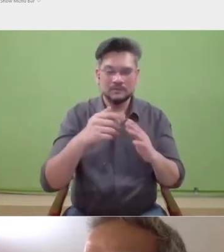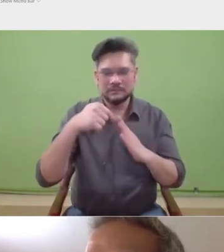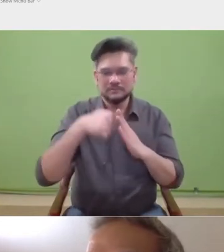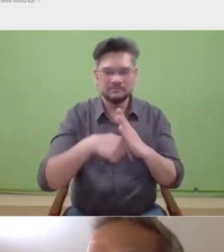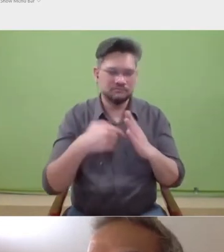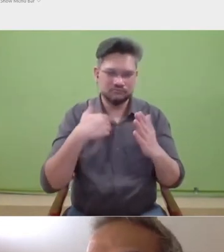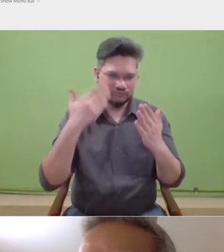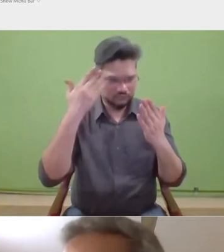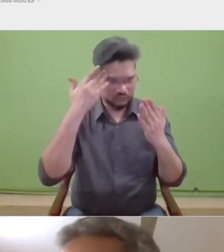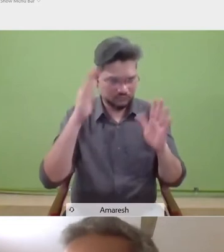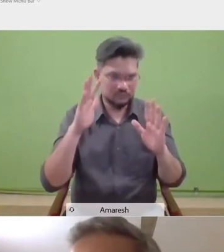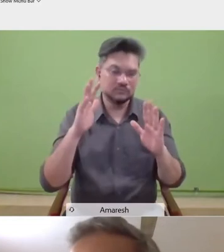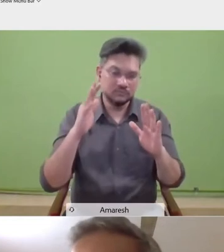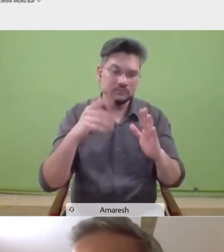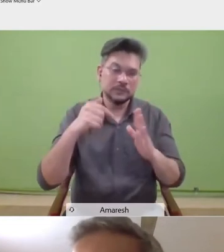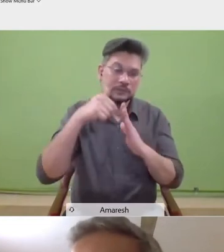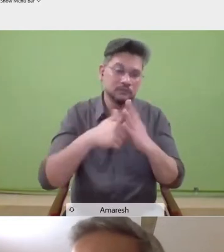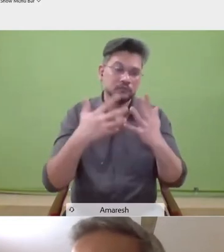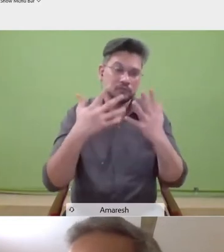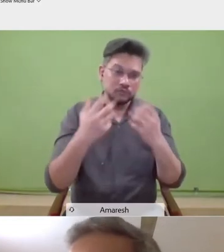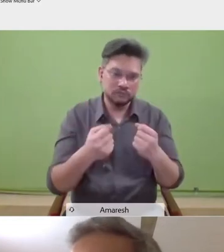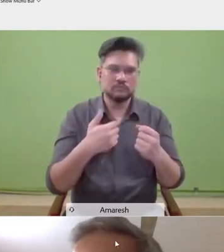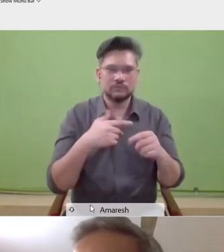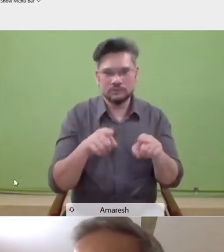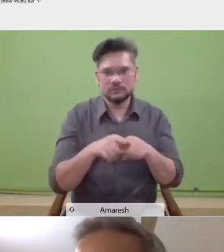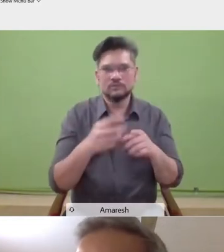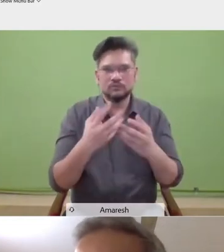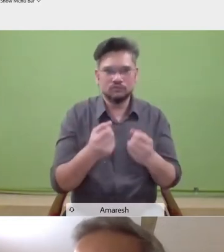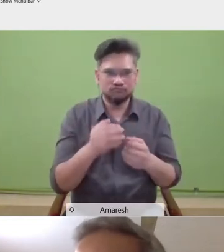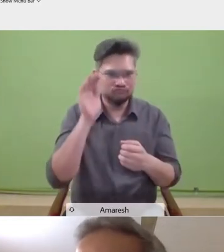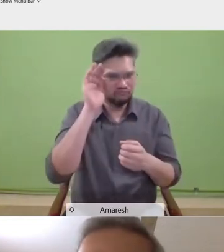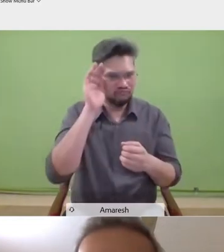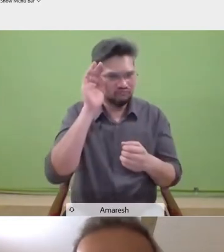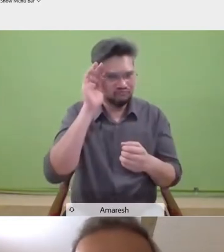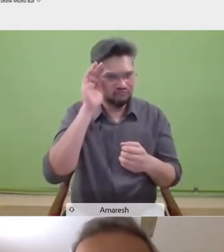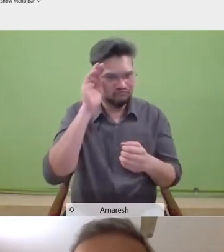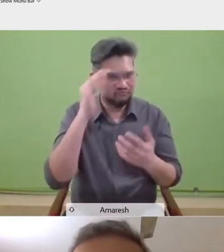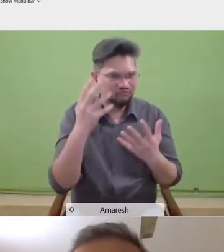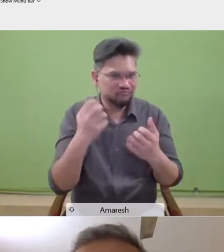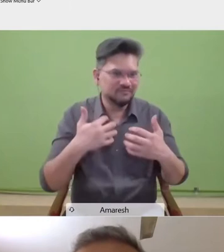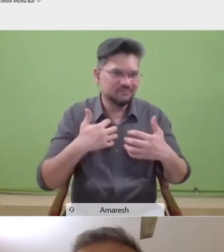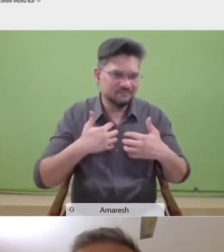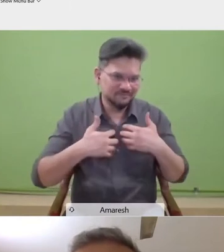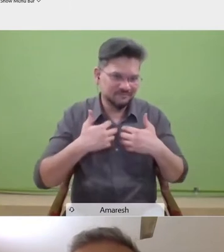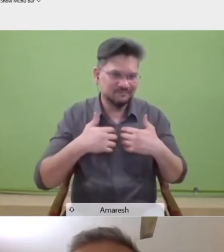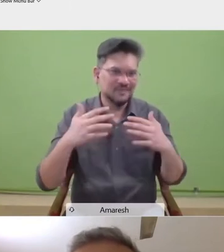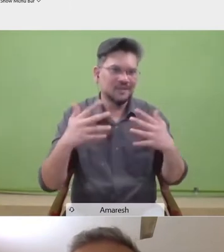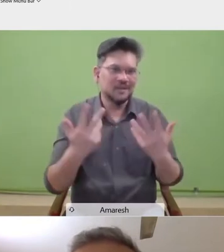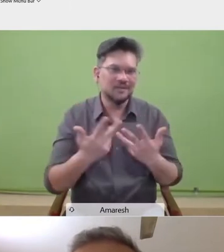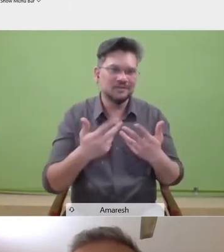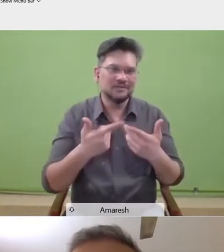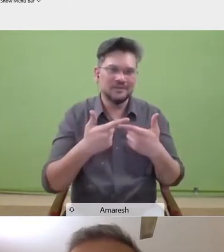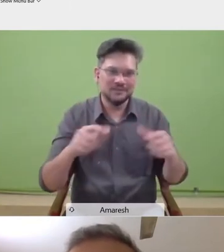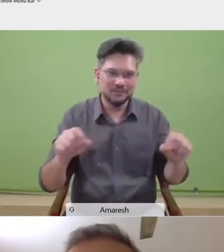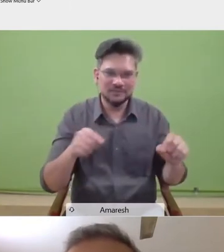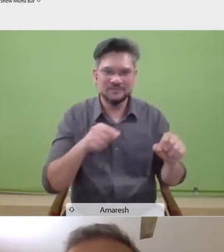know more i'm eager as much as you are uh to know about the tie uh between